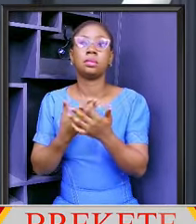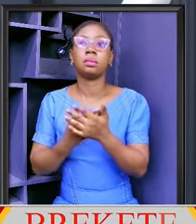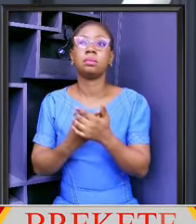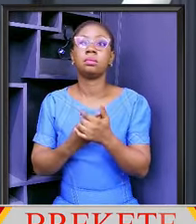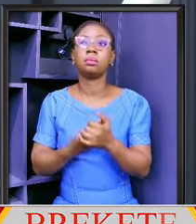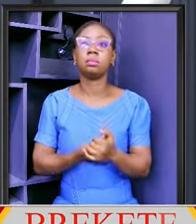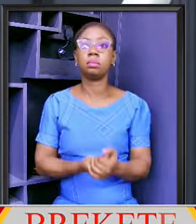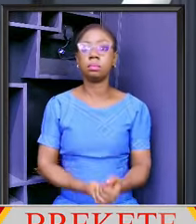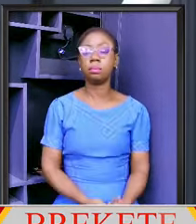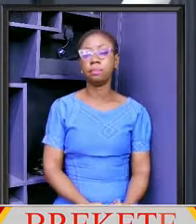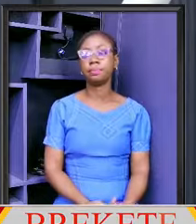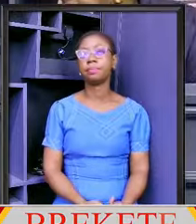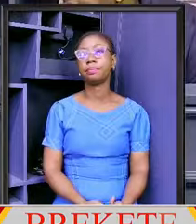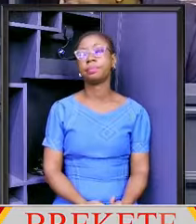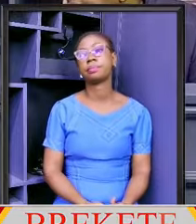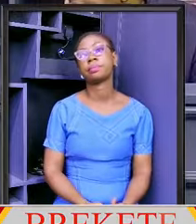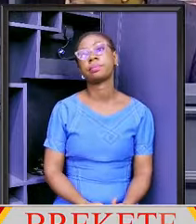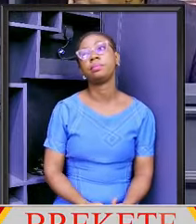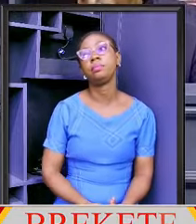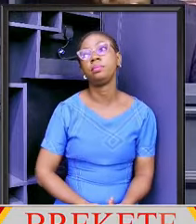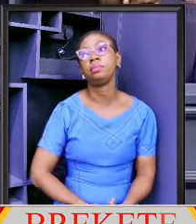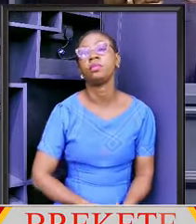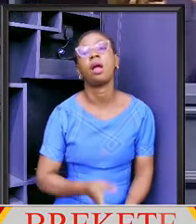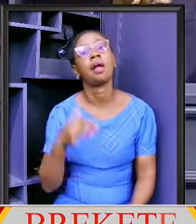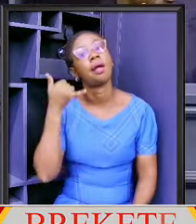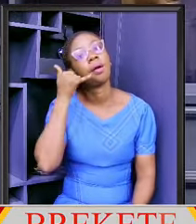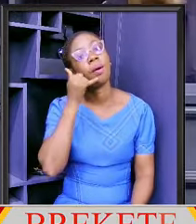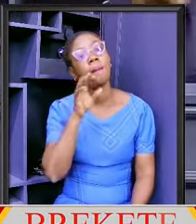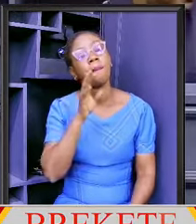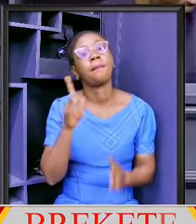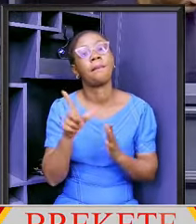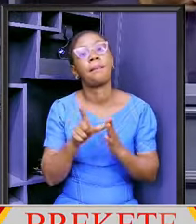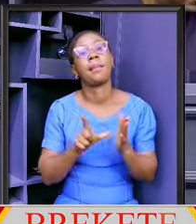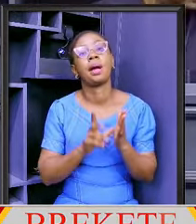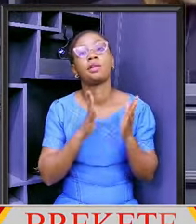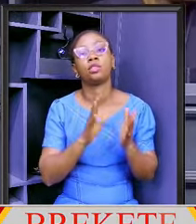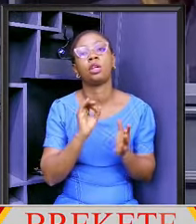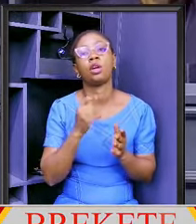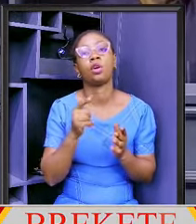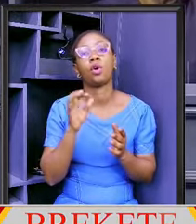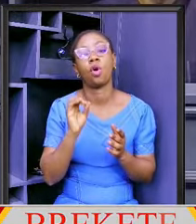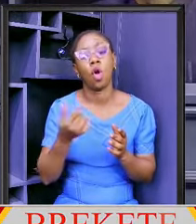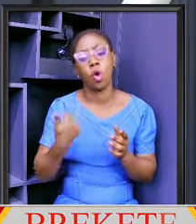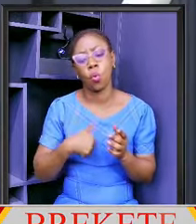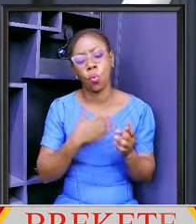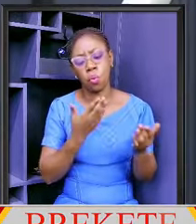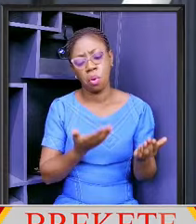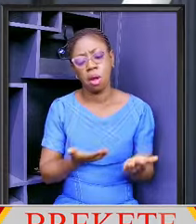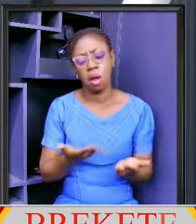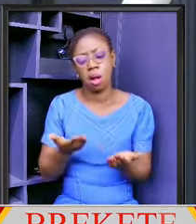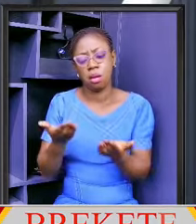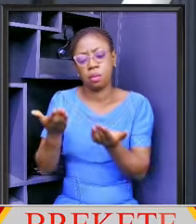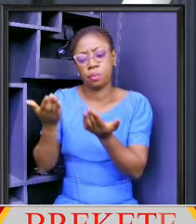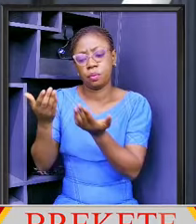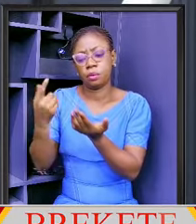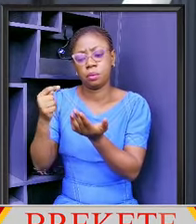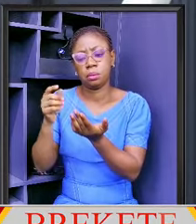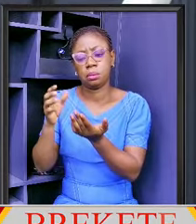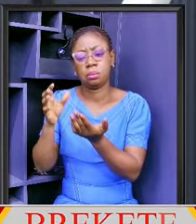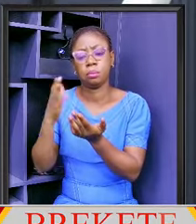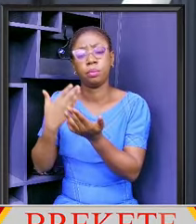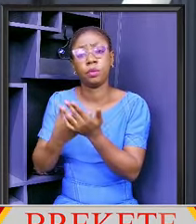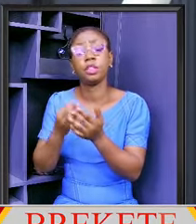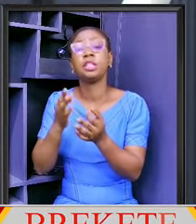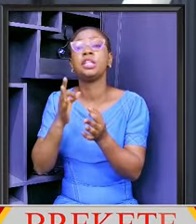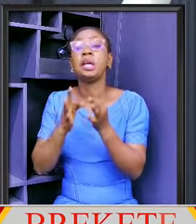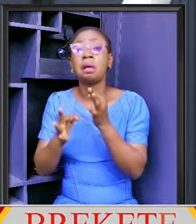Okay, don't make one call Barrister Ogo. Yes, sir. Then we go carry the money. If a mother still there alive, we